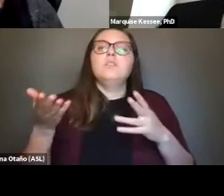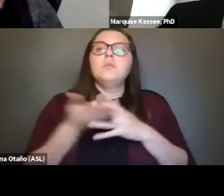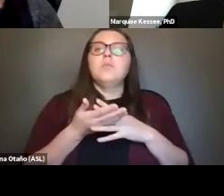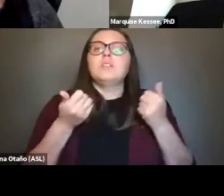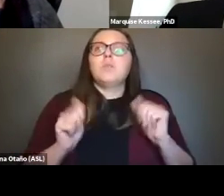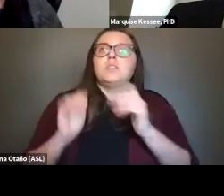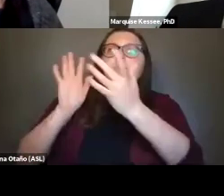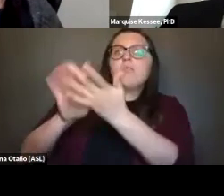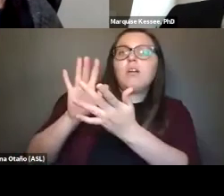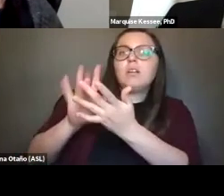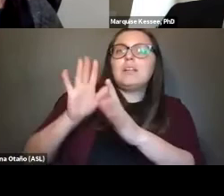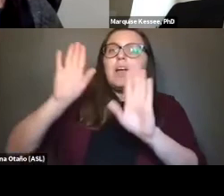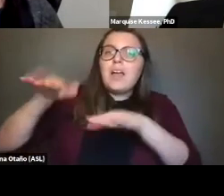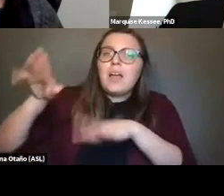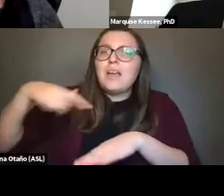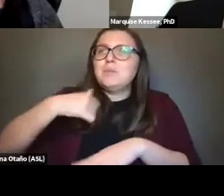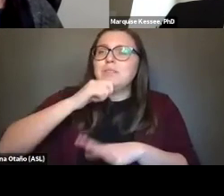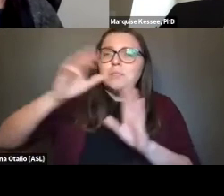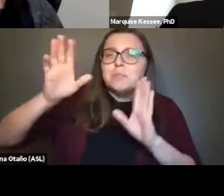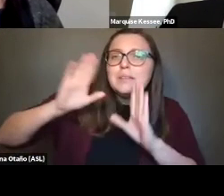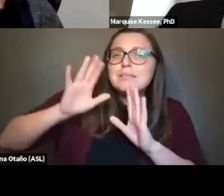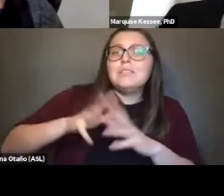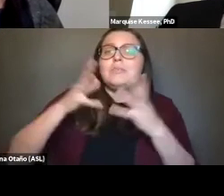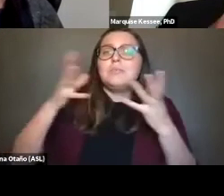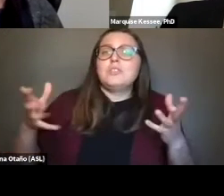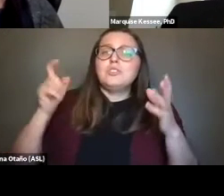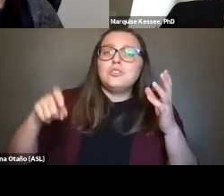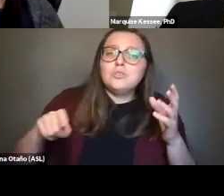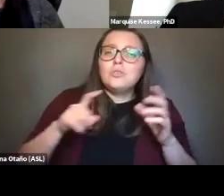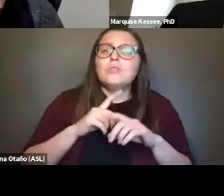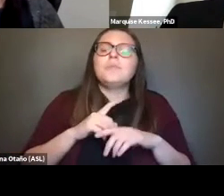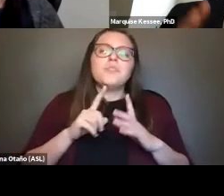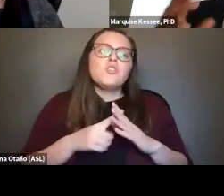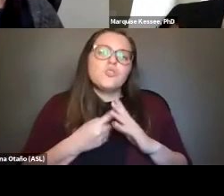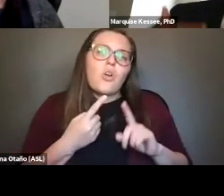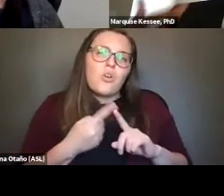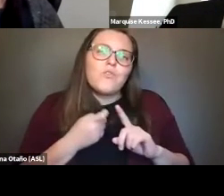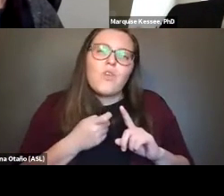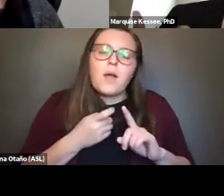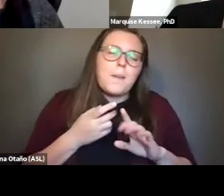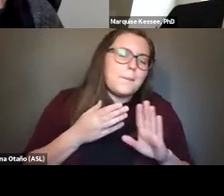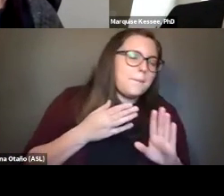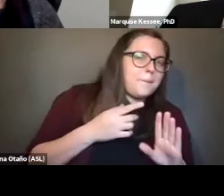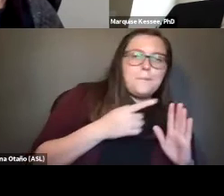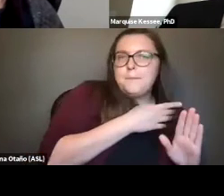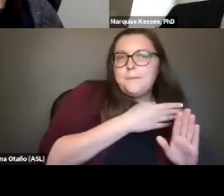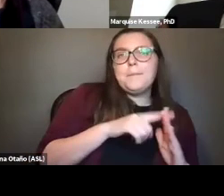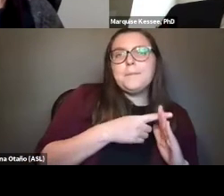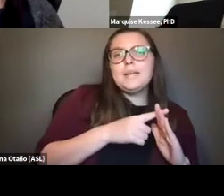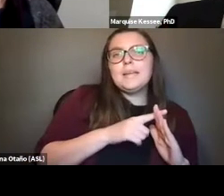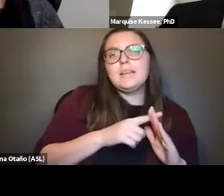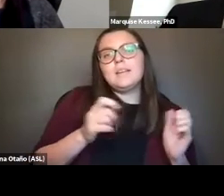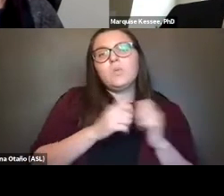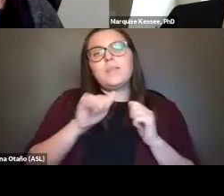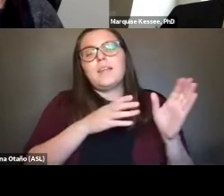and, hey, you know, I wasn't as attentive as I should have been. Start from the beginning with that plan in mind,